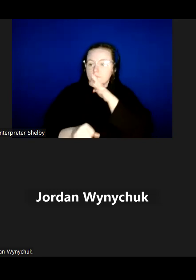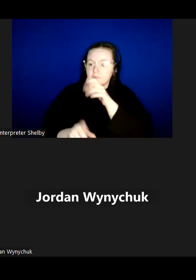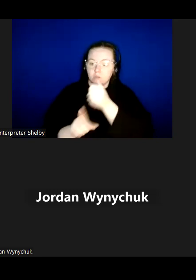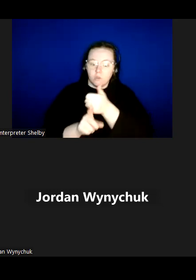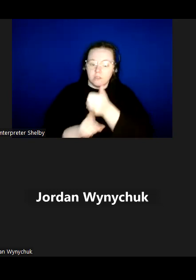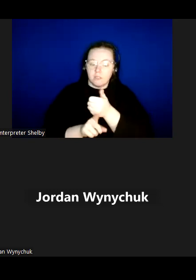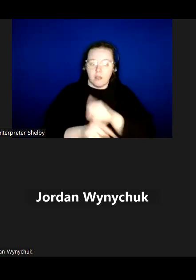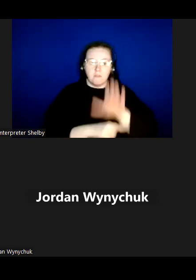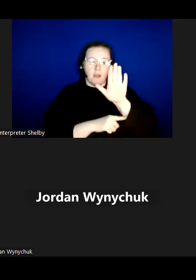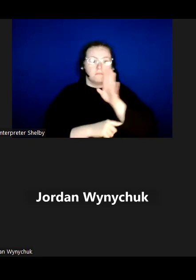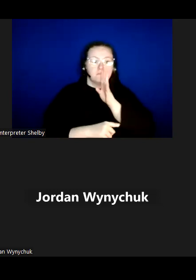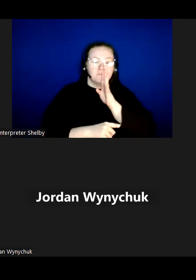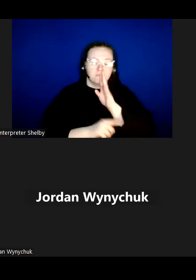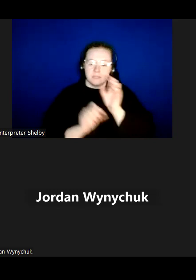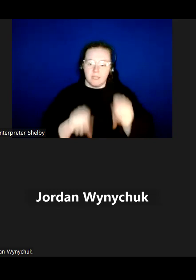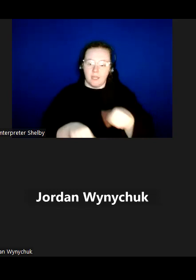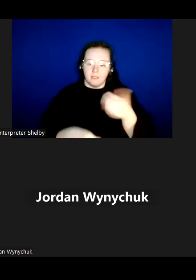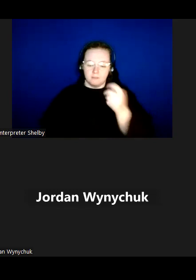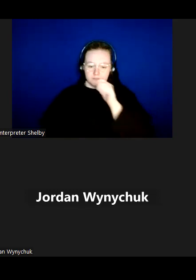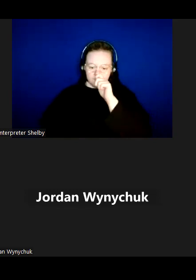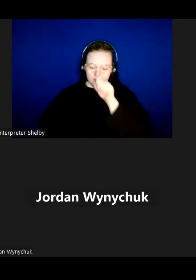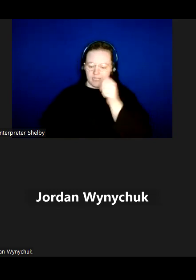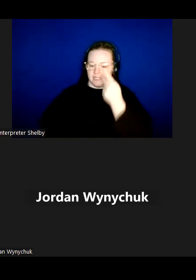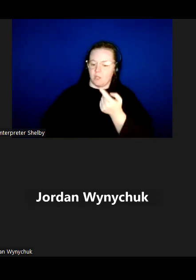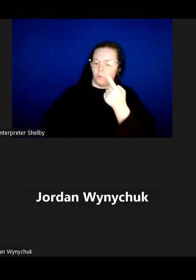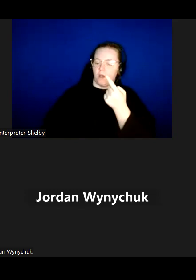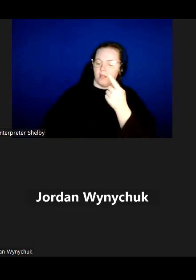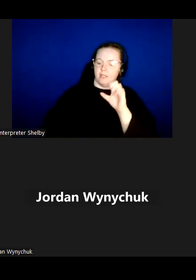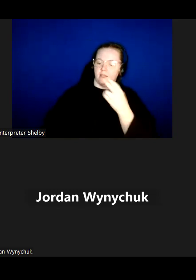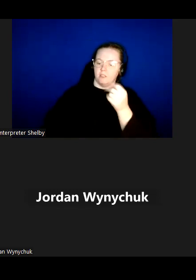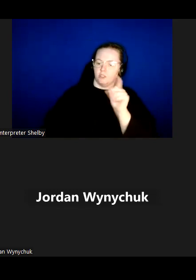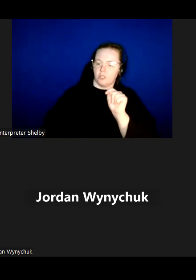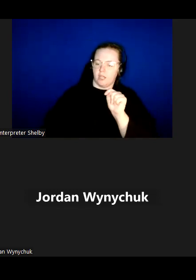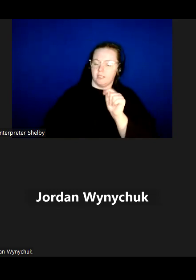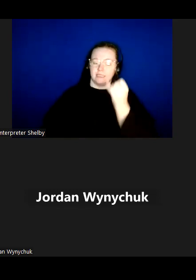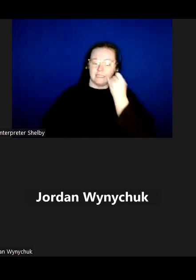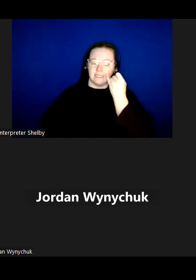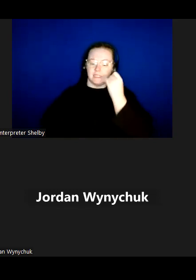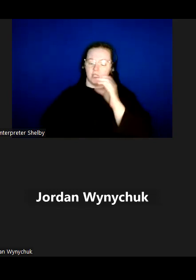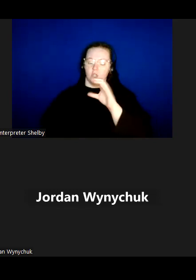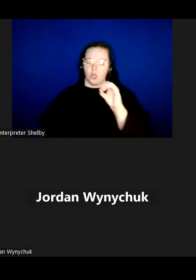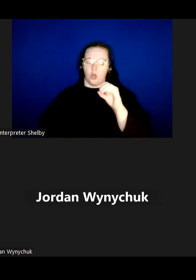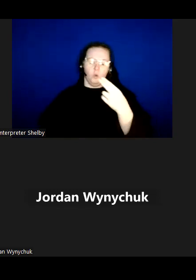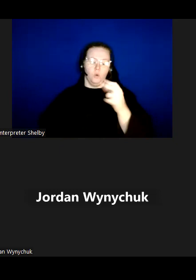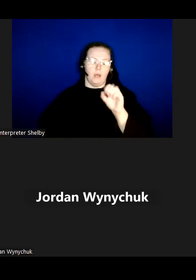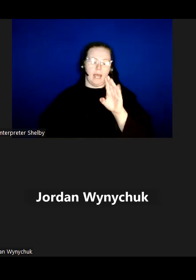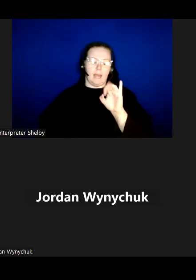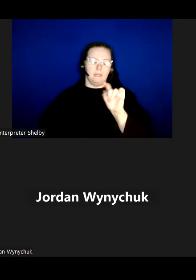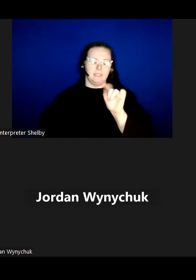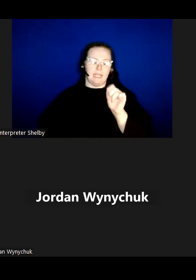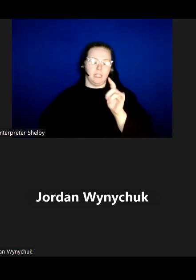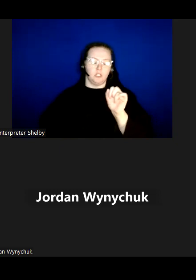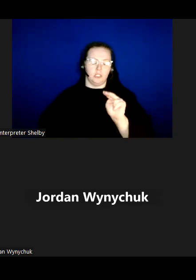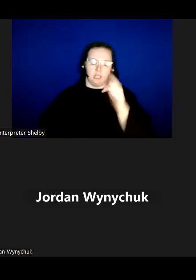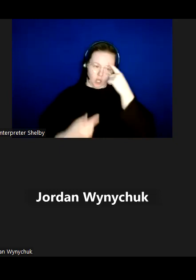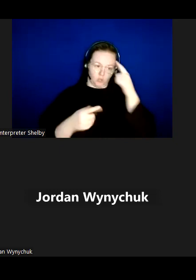we go by. There is one in the chat saying, is cohabitation agreement the same as domestic contract?